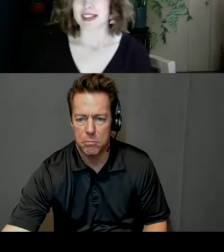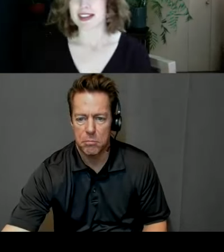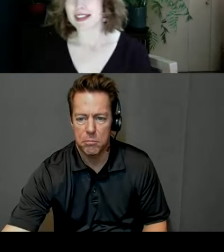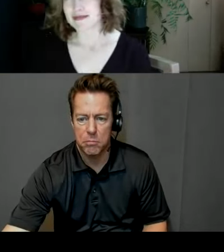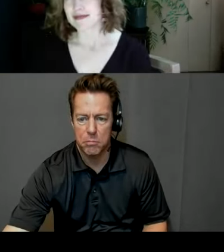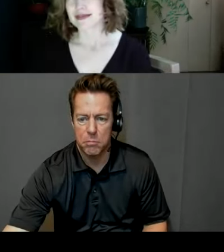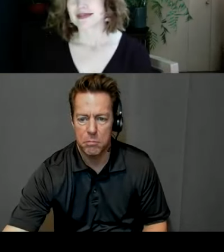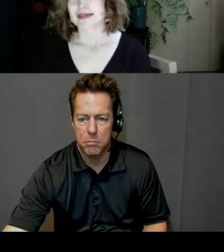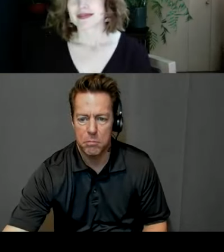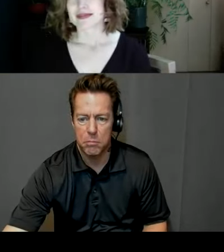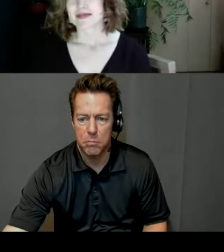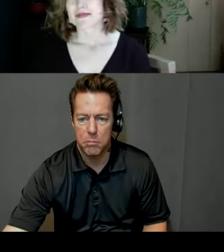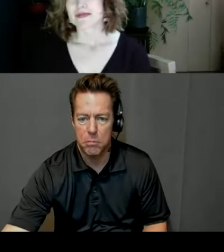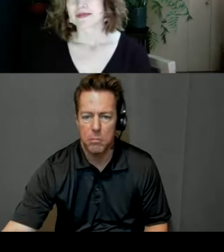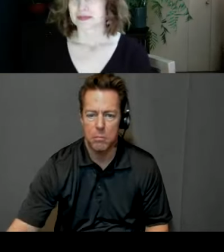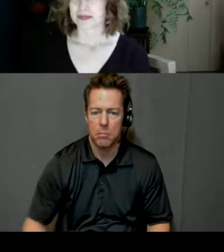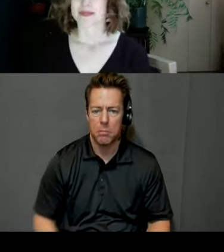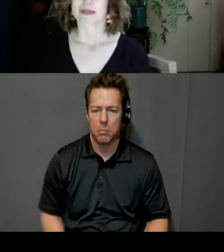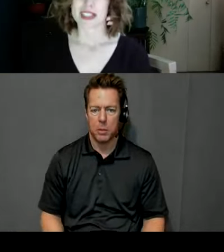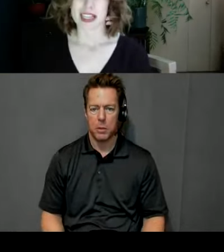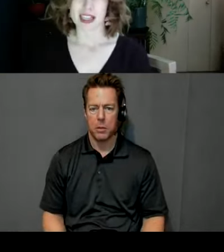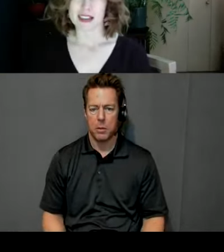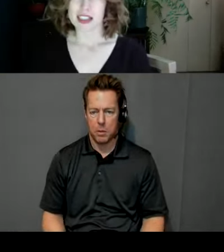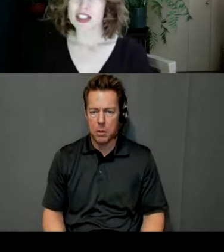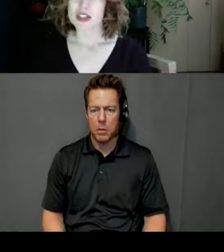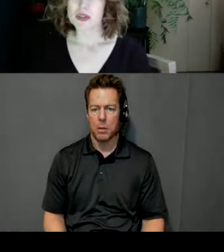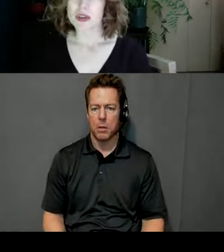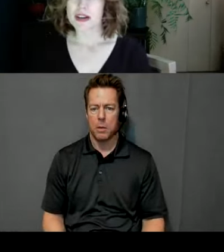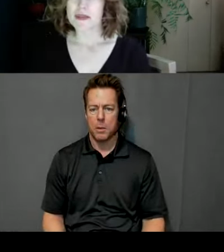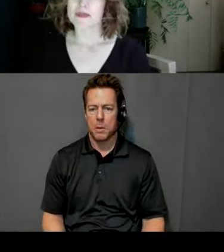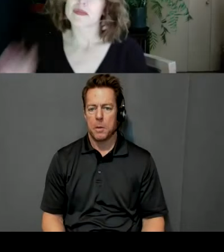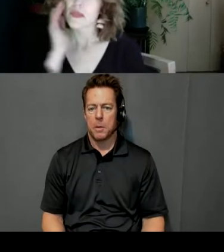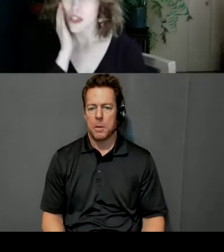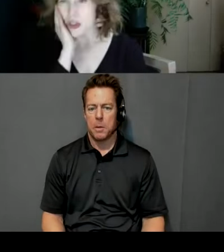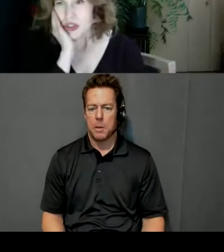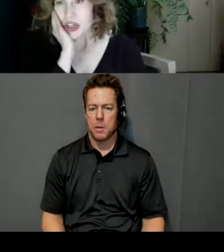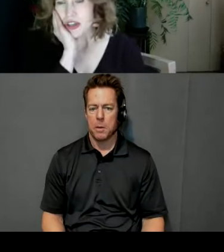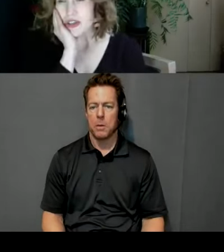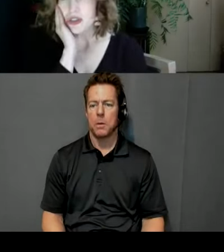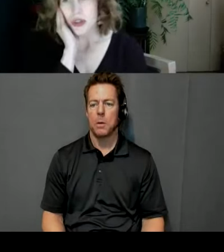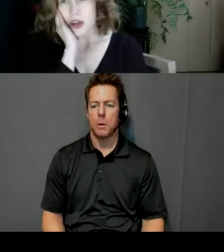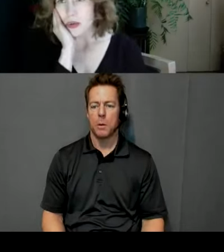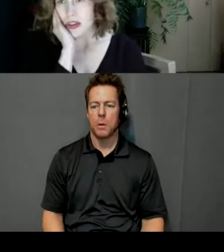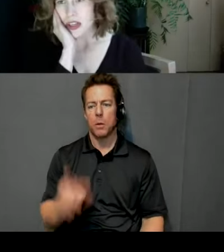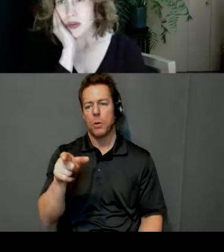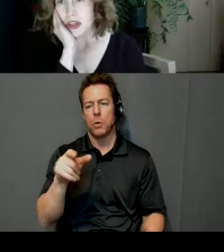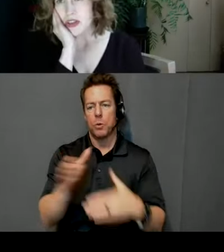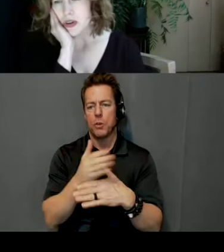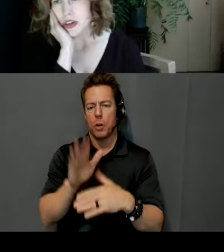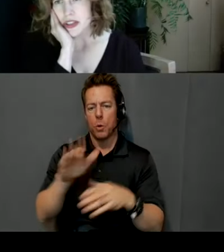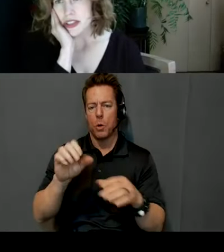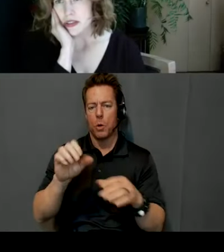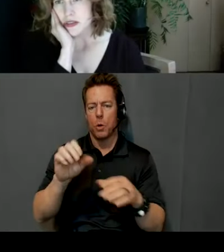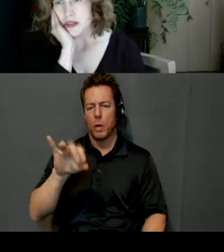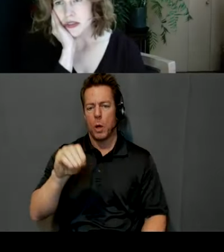That's a good size. Yeah. Not tiny. Do you share your studio with anyone in New